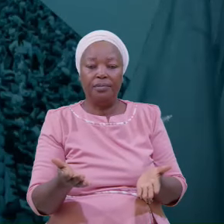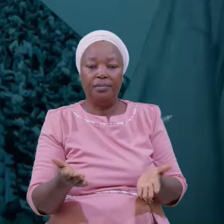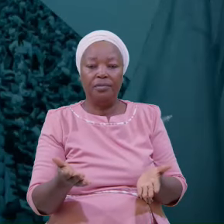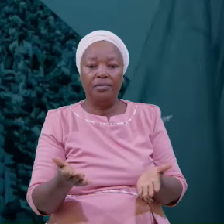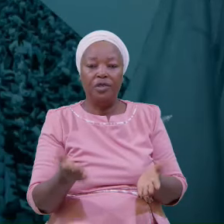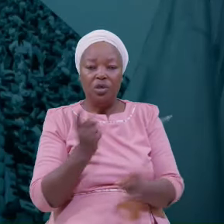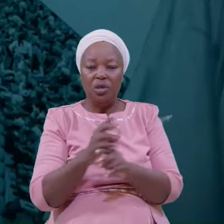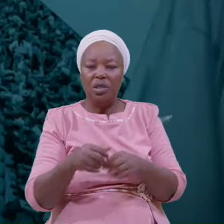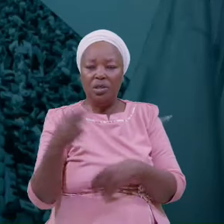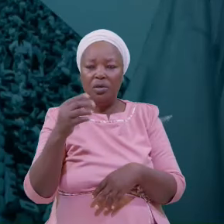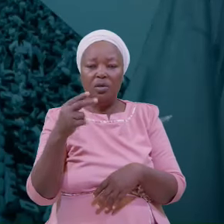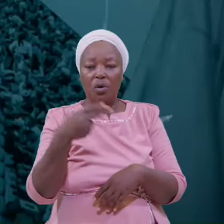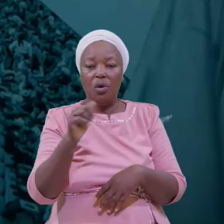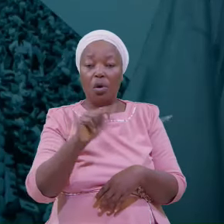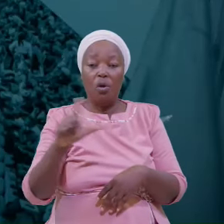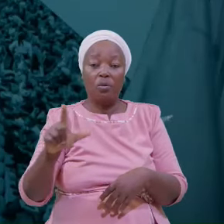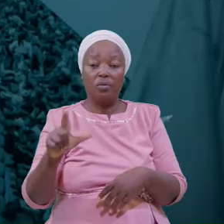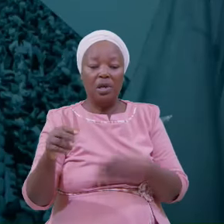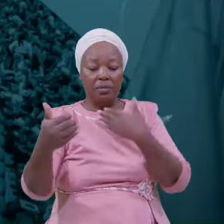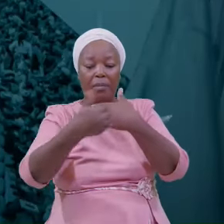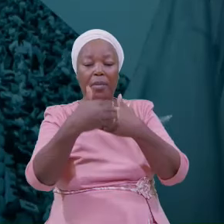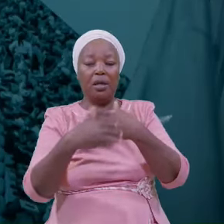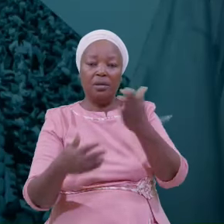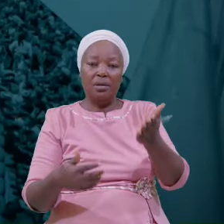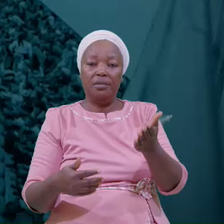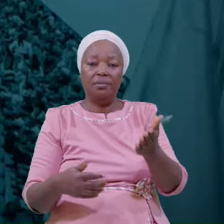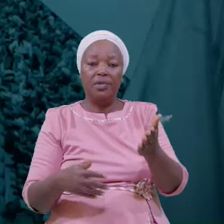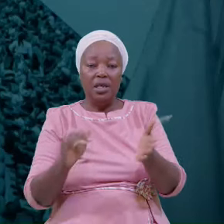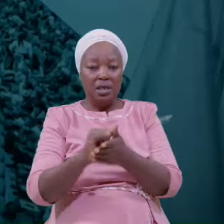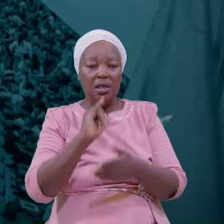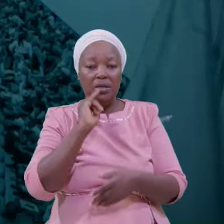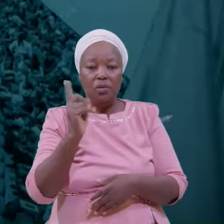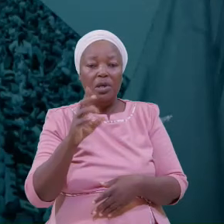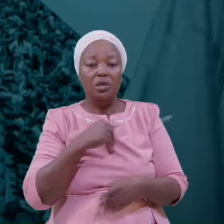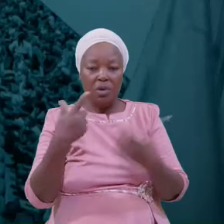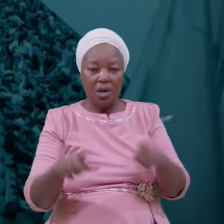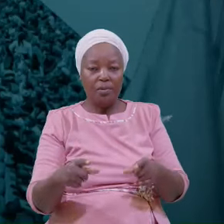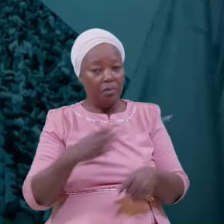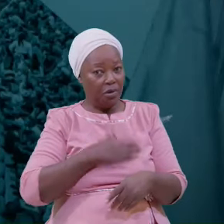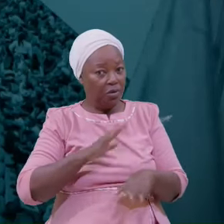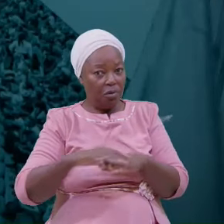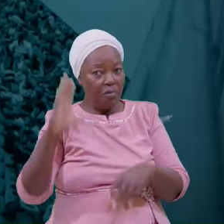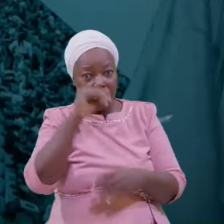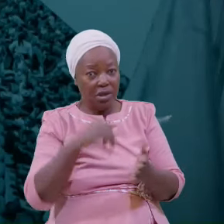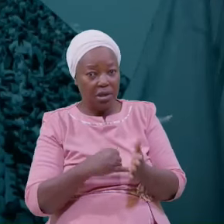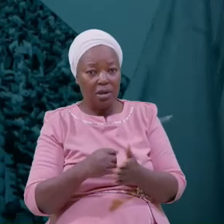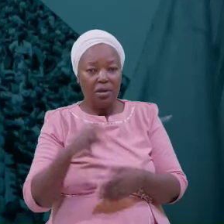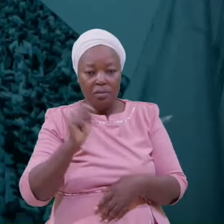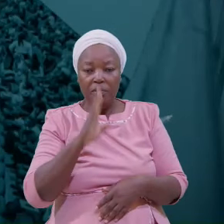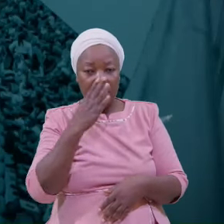right-hand side at the back. That's where it will take place. Don't miss 3 p.m. so that you can receive